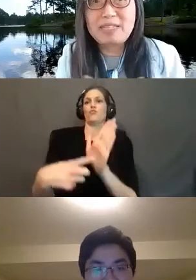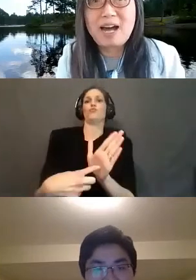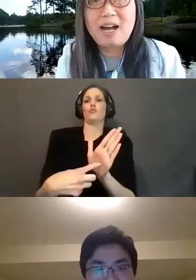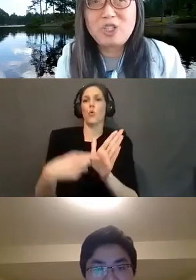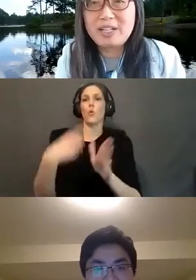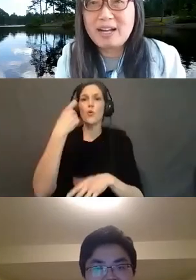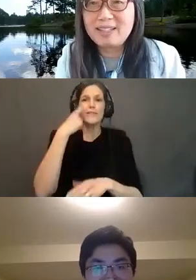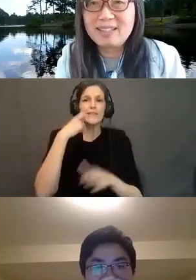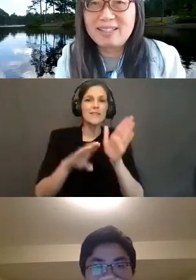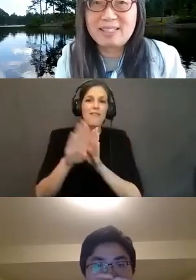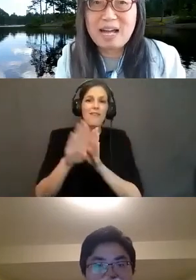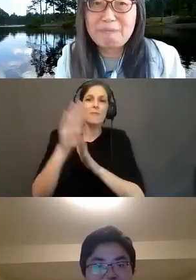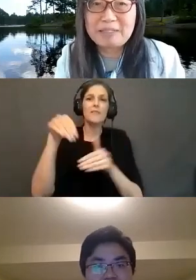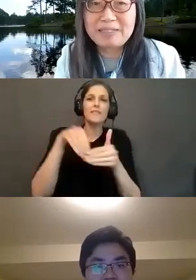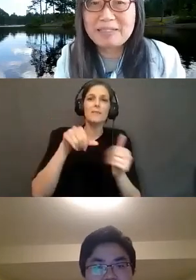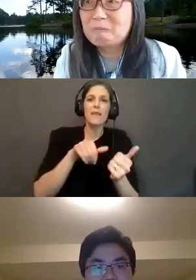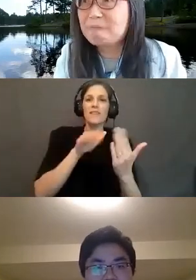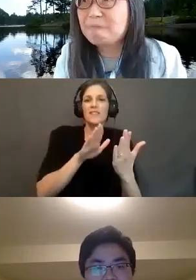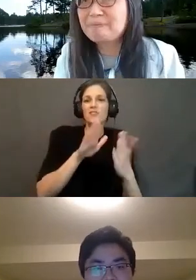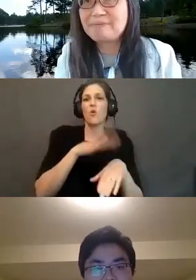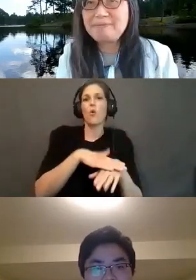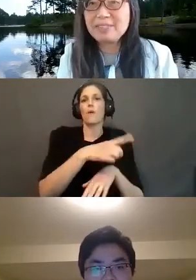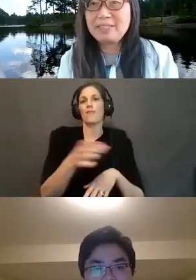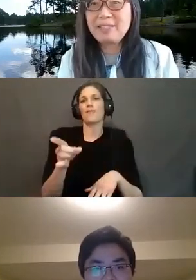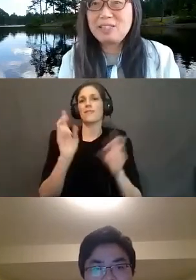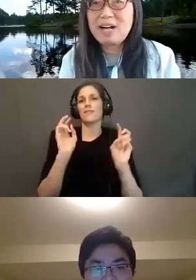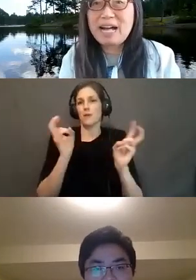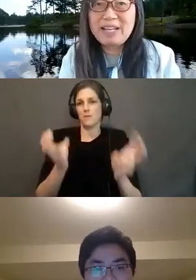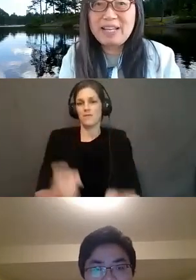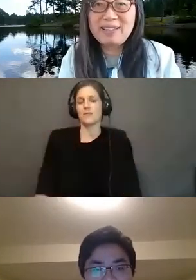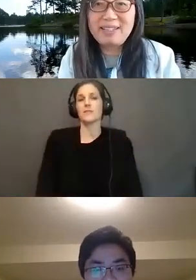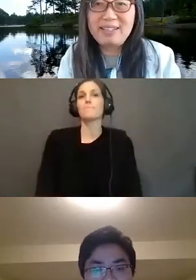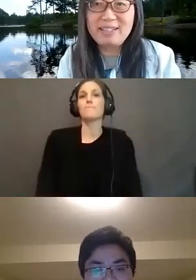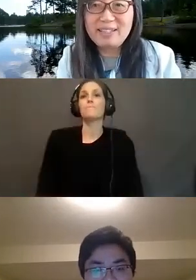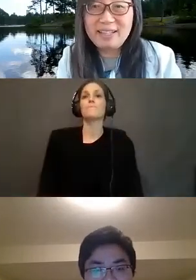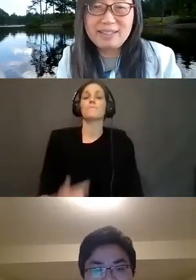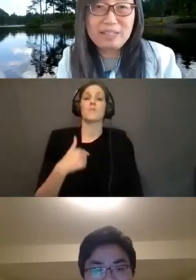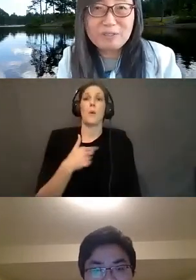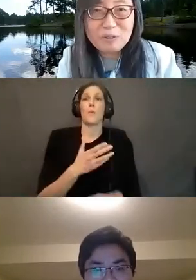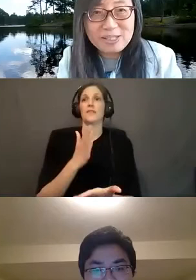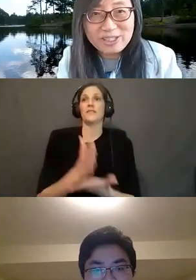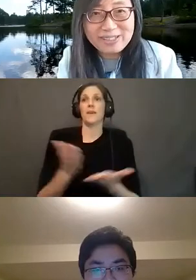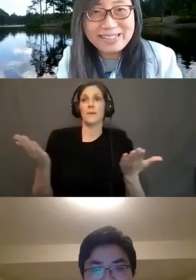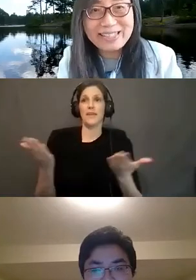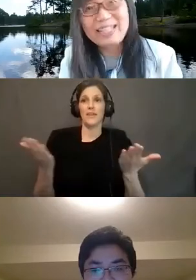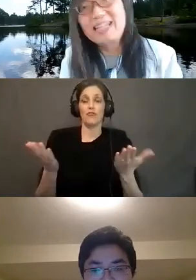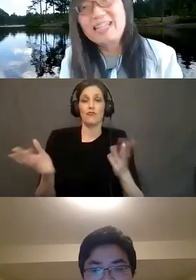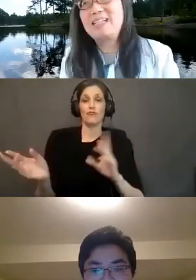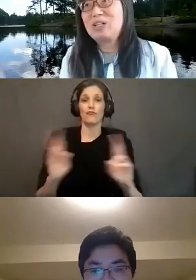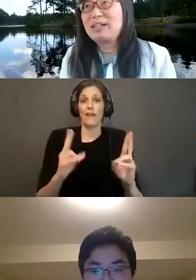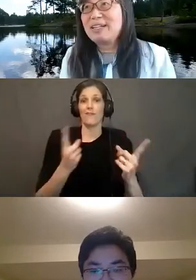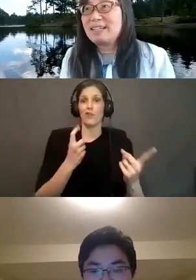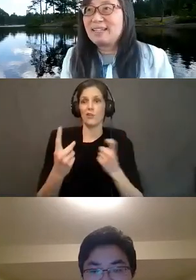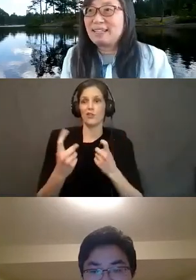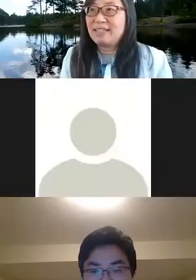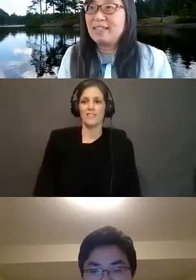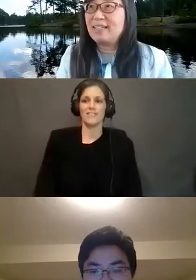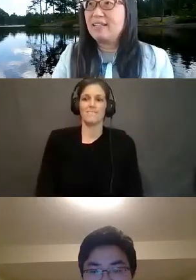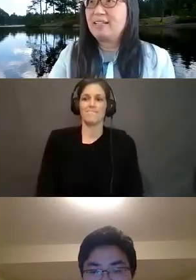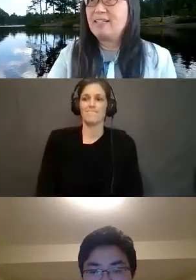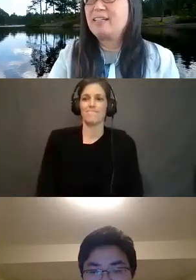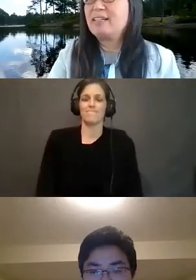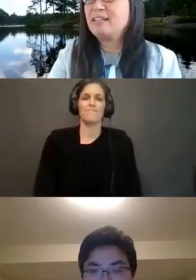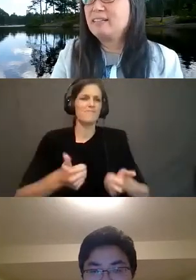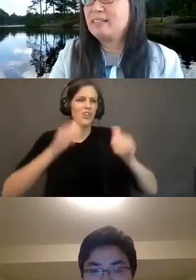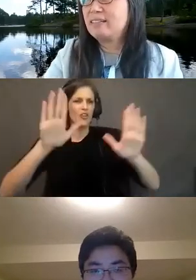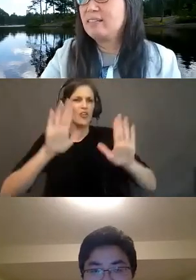the methodology on these topics. So I will end here and I'm ready for questions. Great,